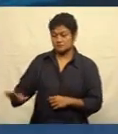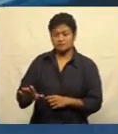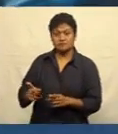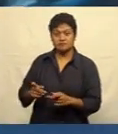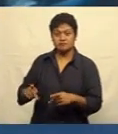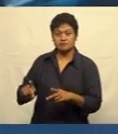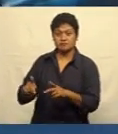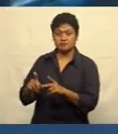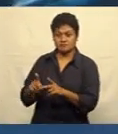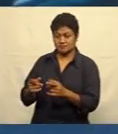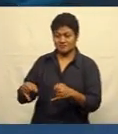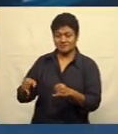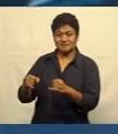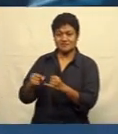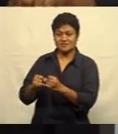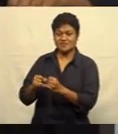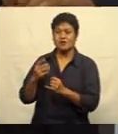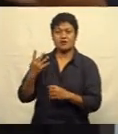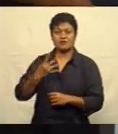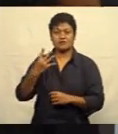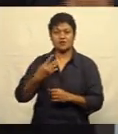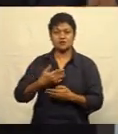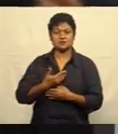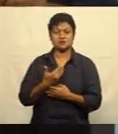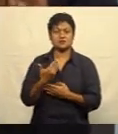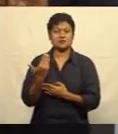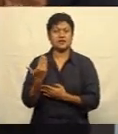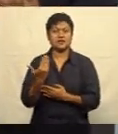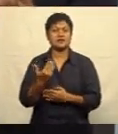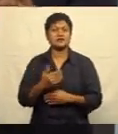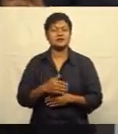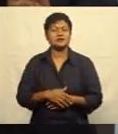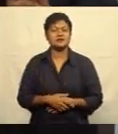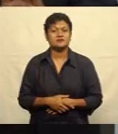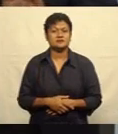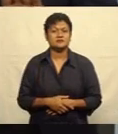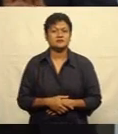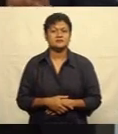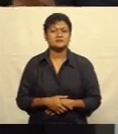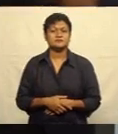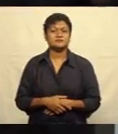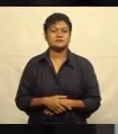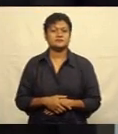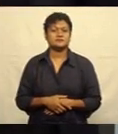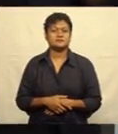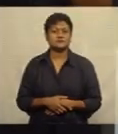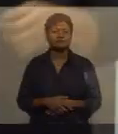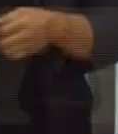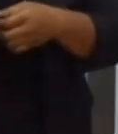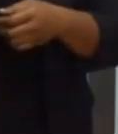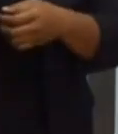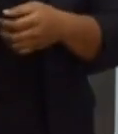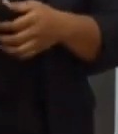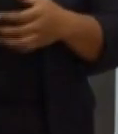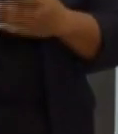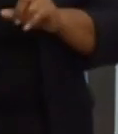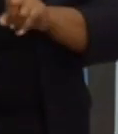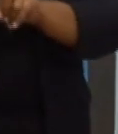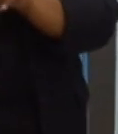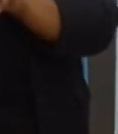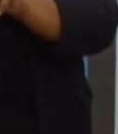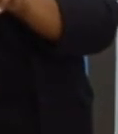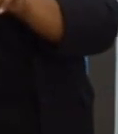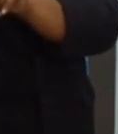the 14-day incubation period expires because they were exposed. However, these test results